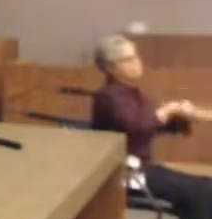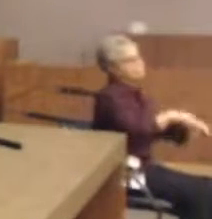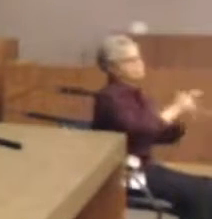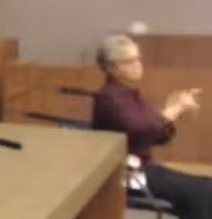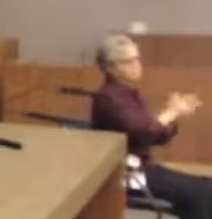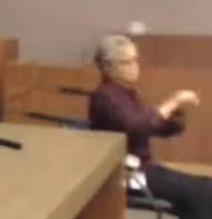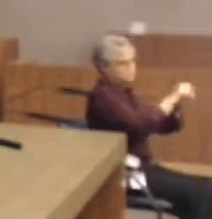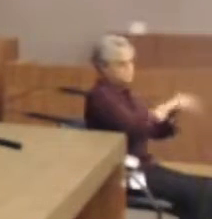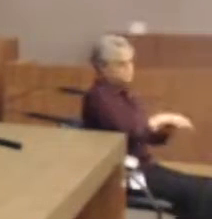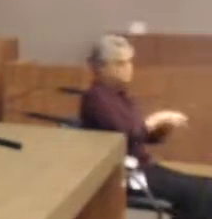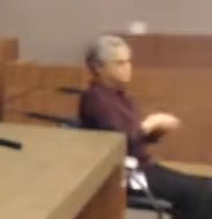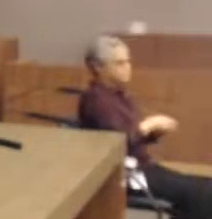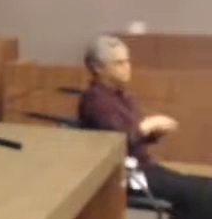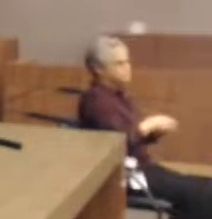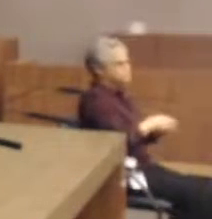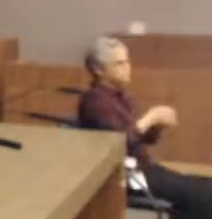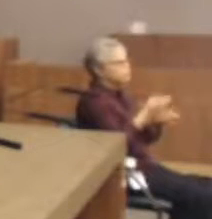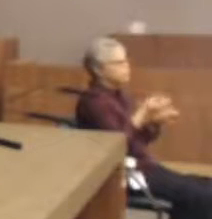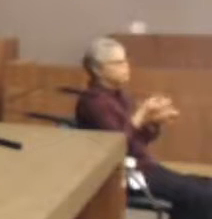recall?